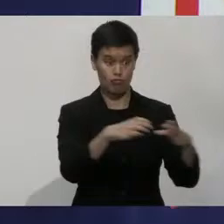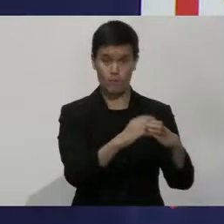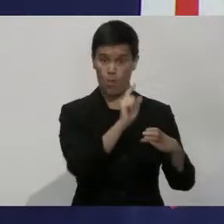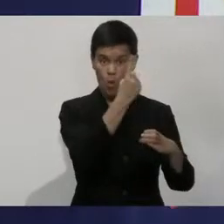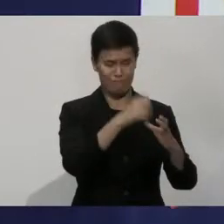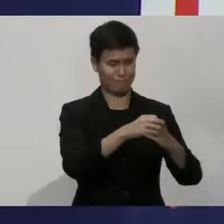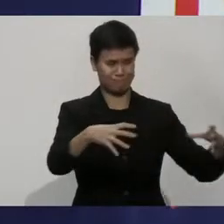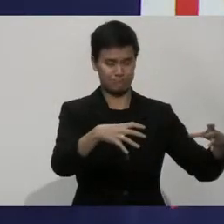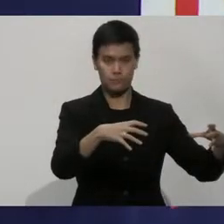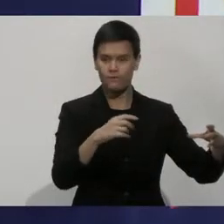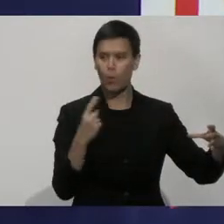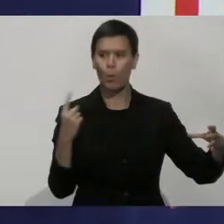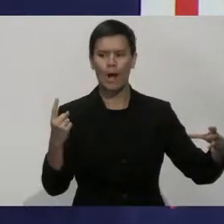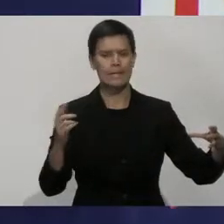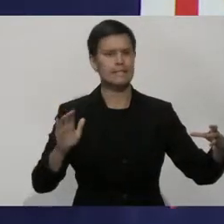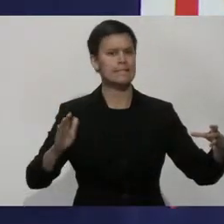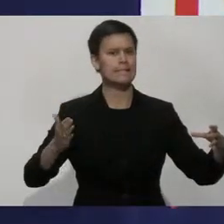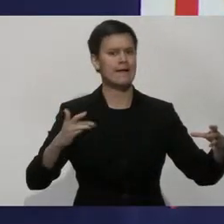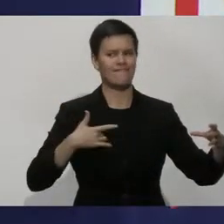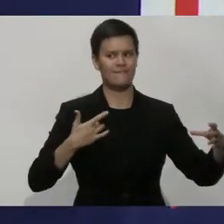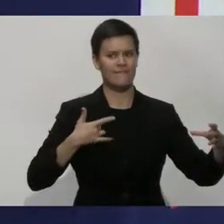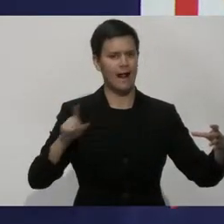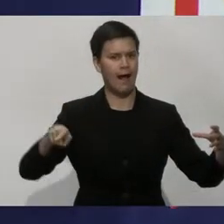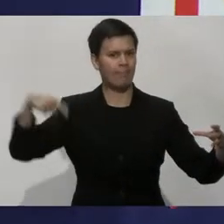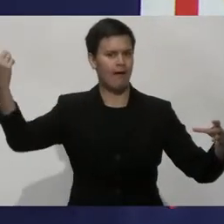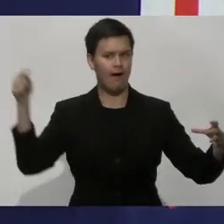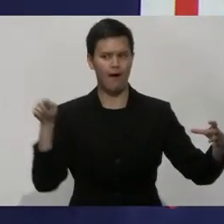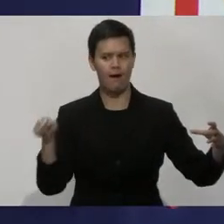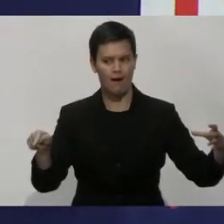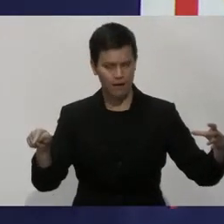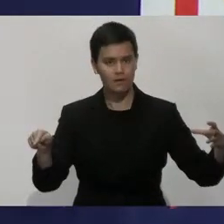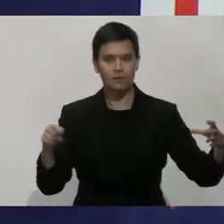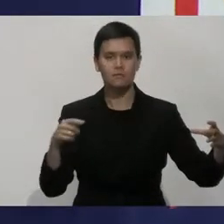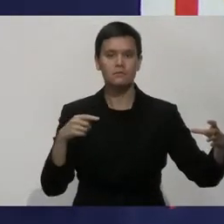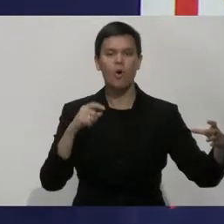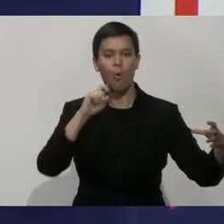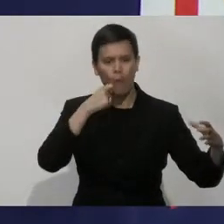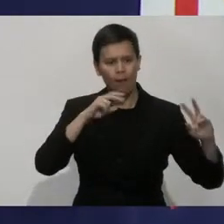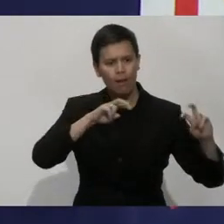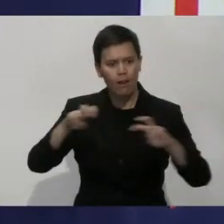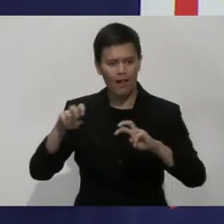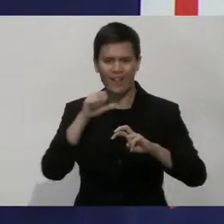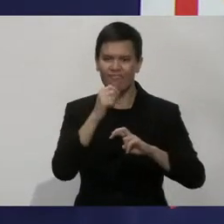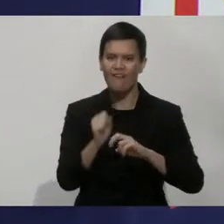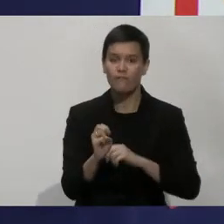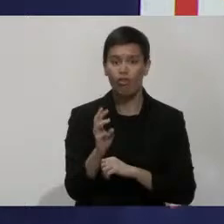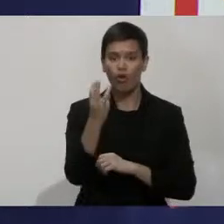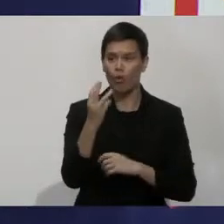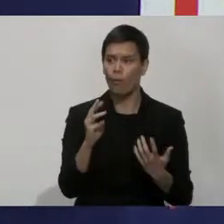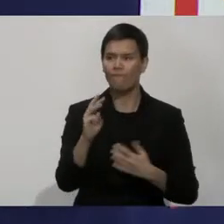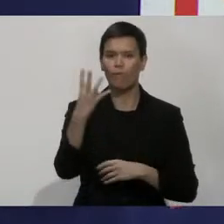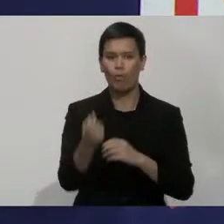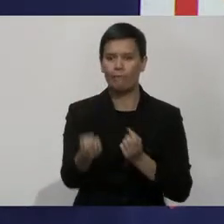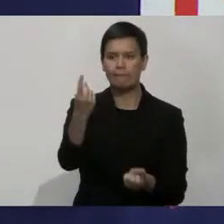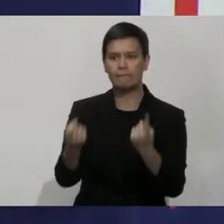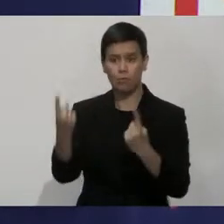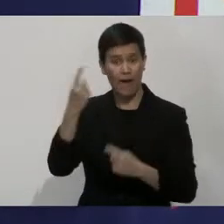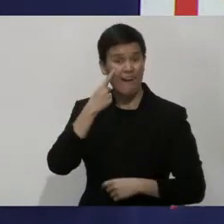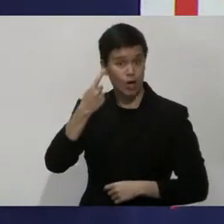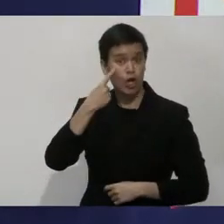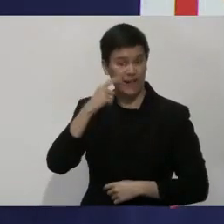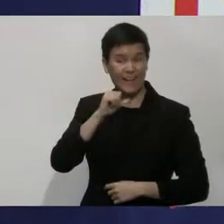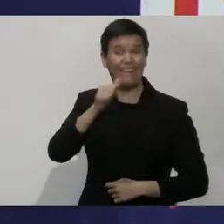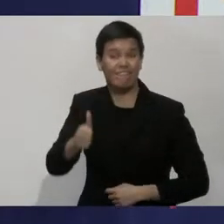far, and so we'd be looking at are there any further that we can't identify a clear link with, and those are the sorts of things that we'd be looking